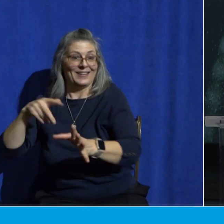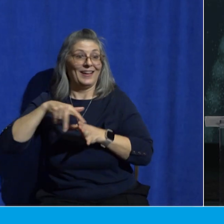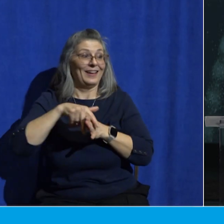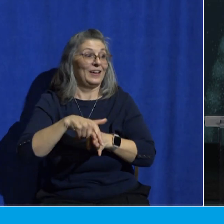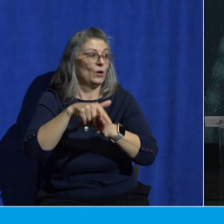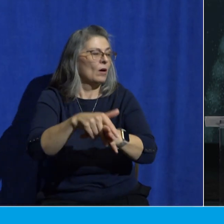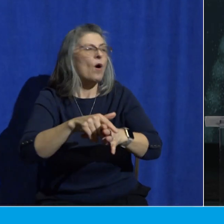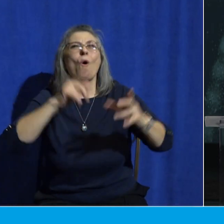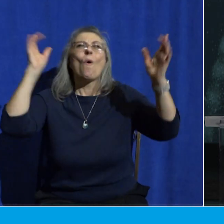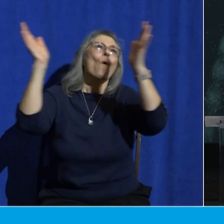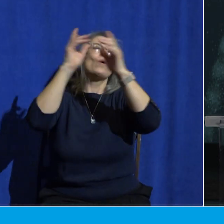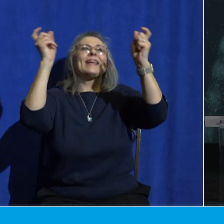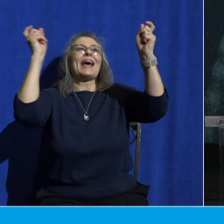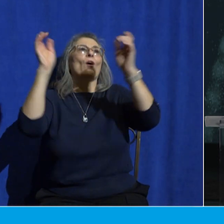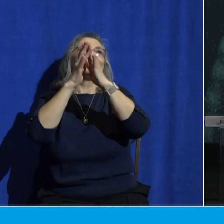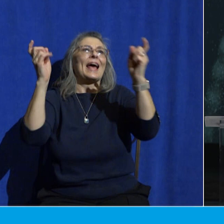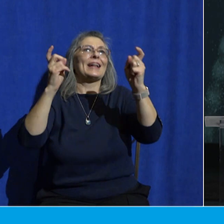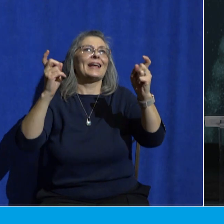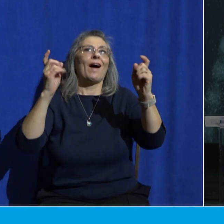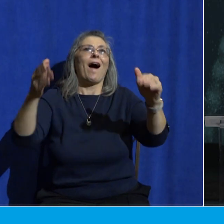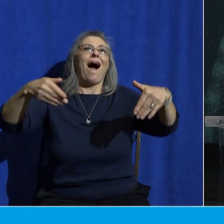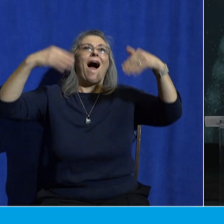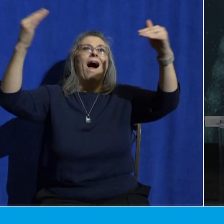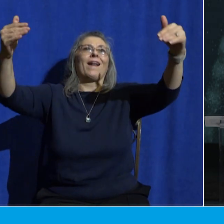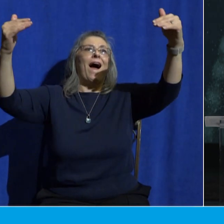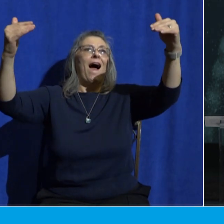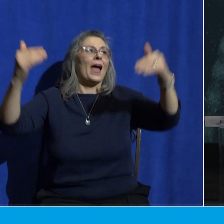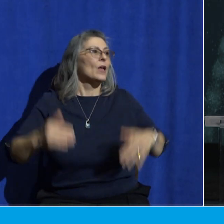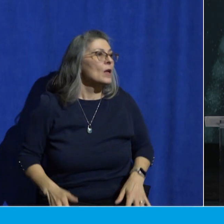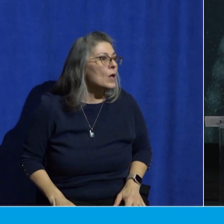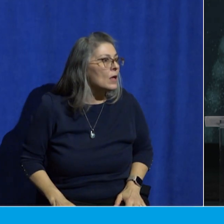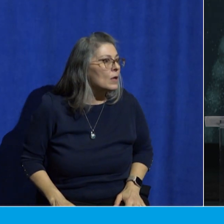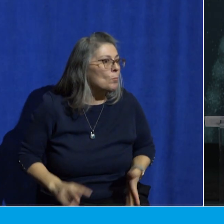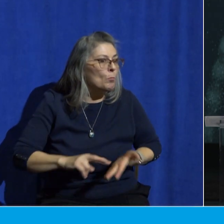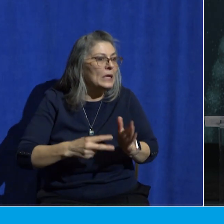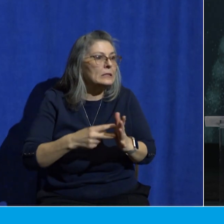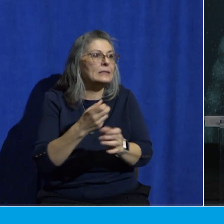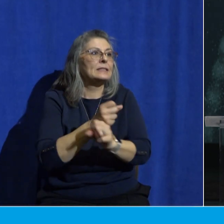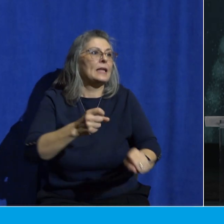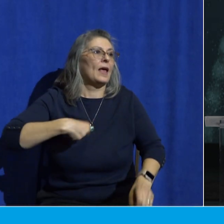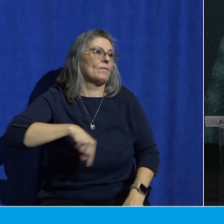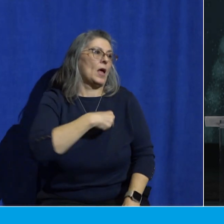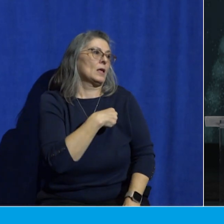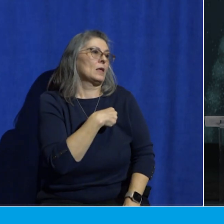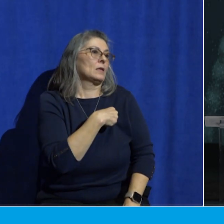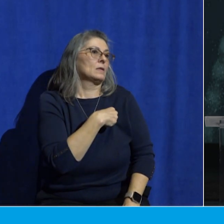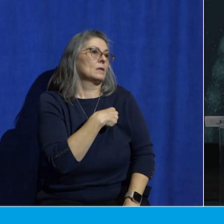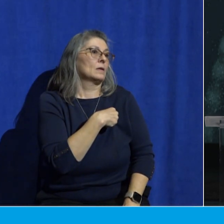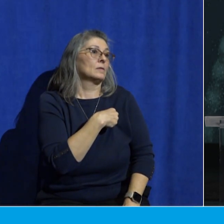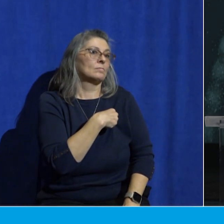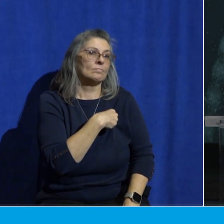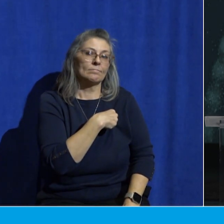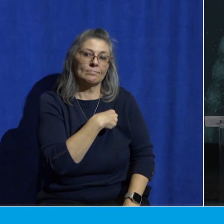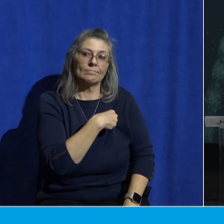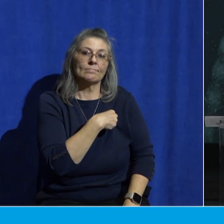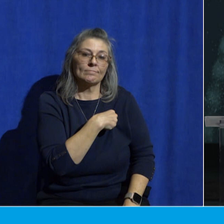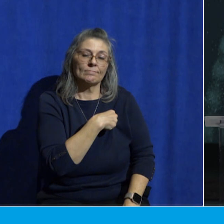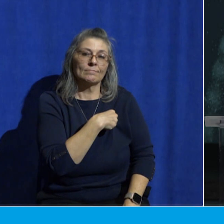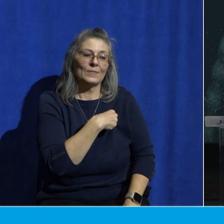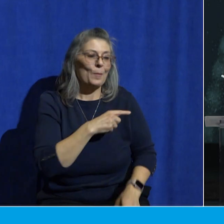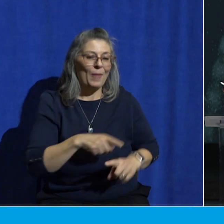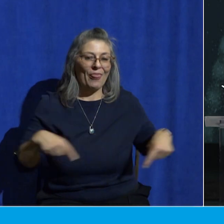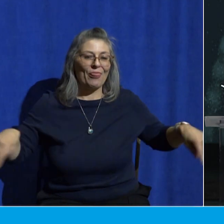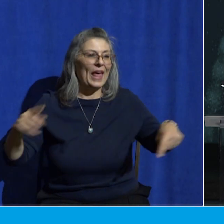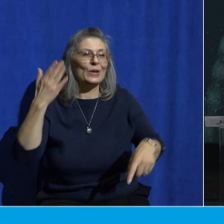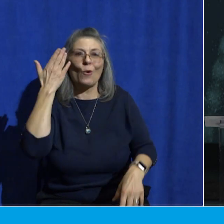Hosanna in the highest." The word means save us. The reality is, though, they had no idea